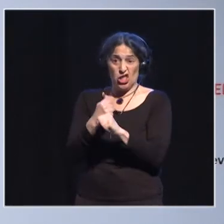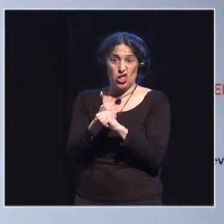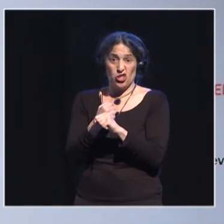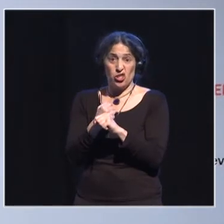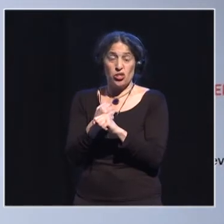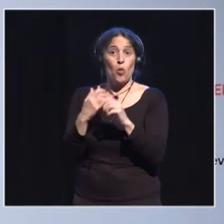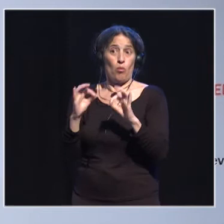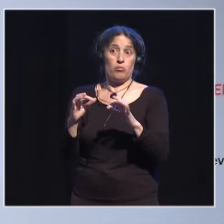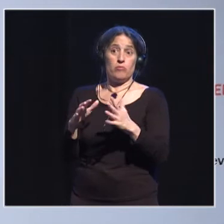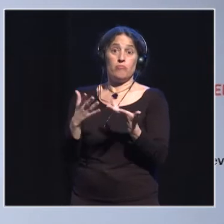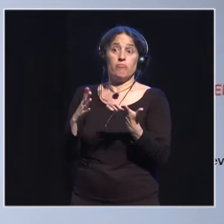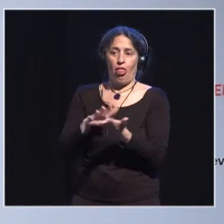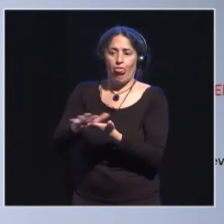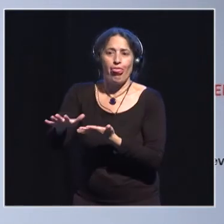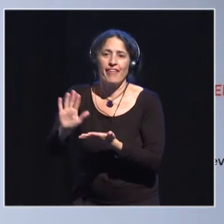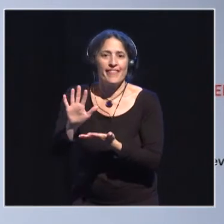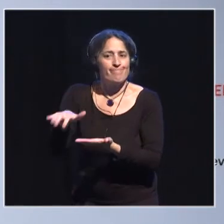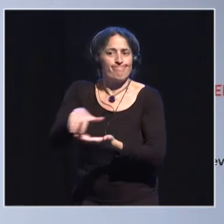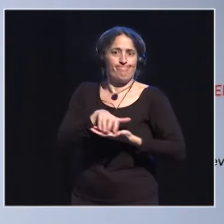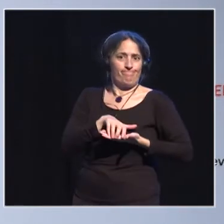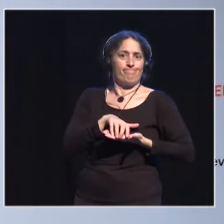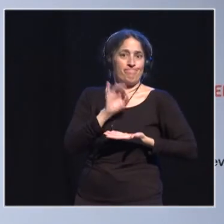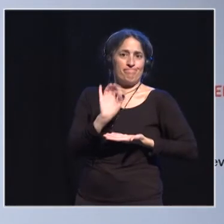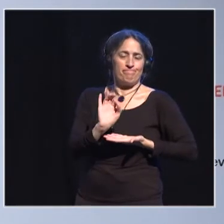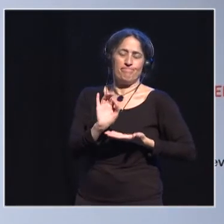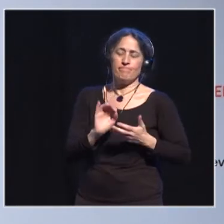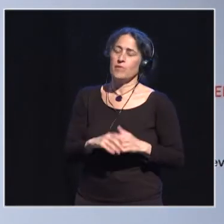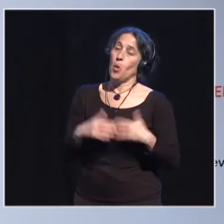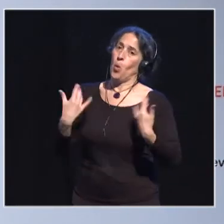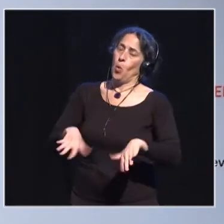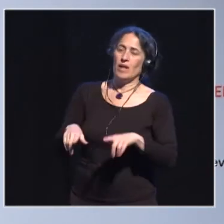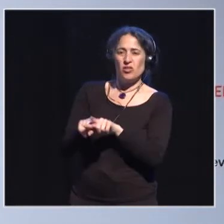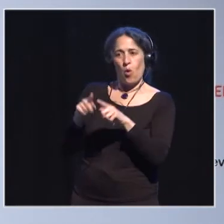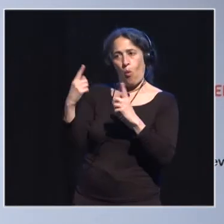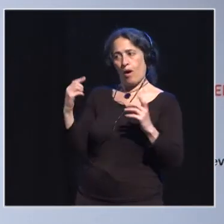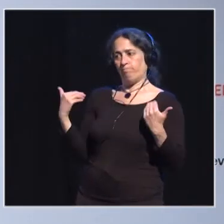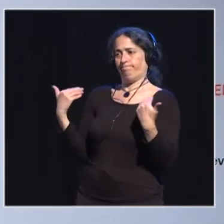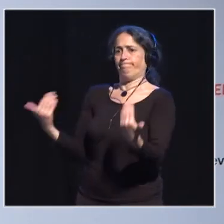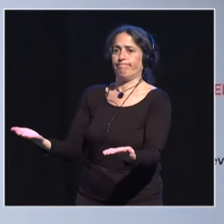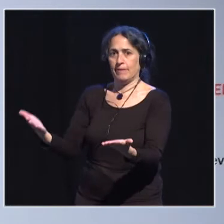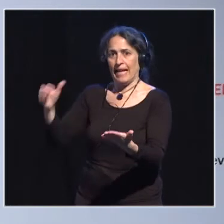So those solutions, they can be really beneficial solutions.